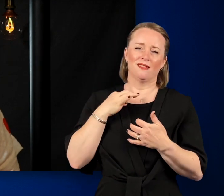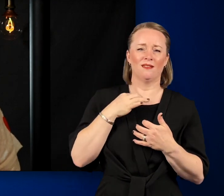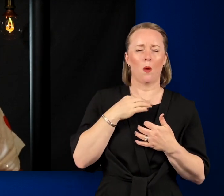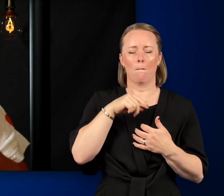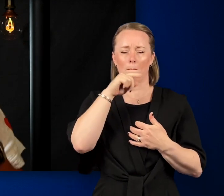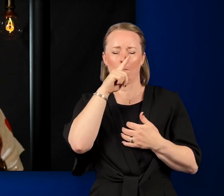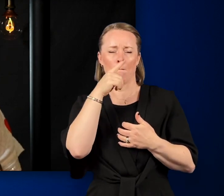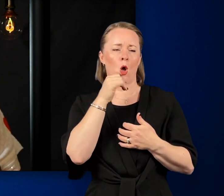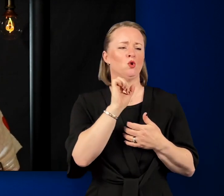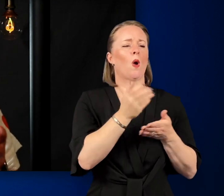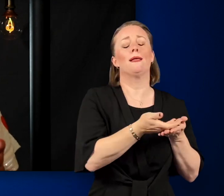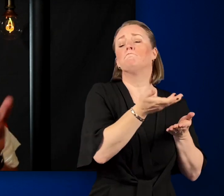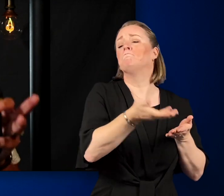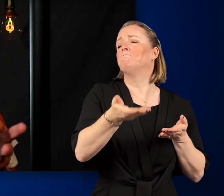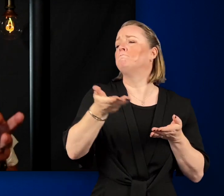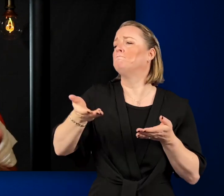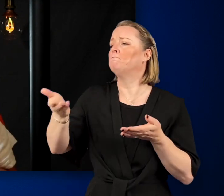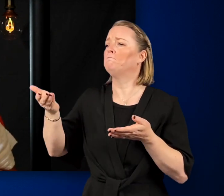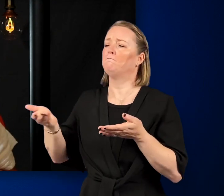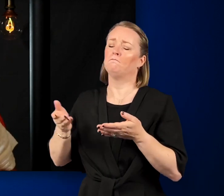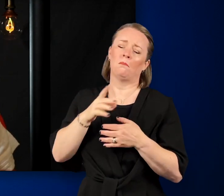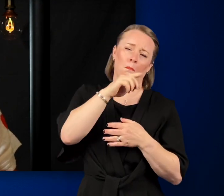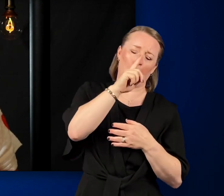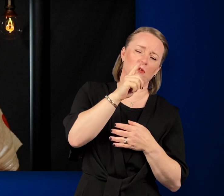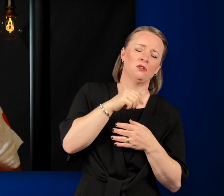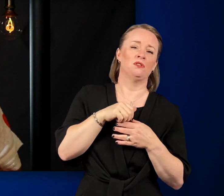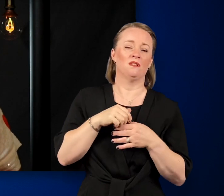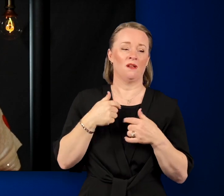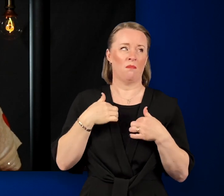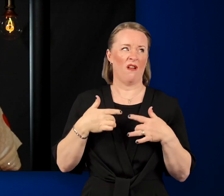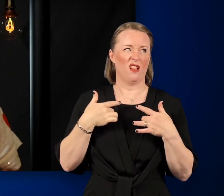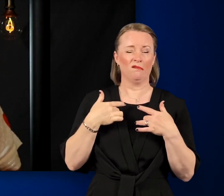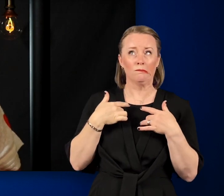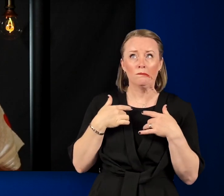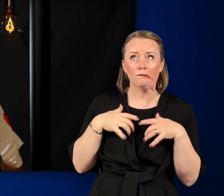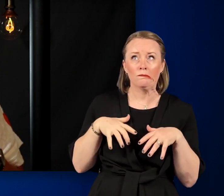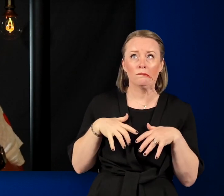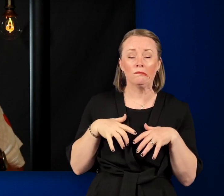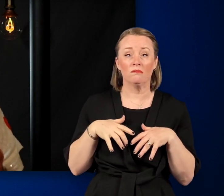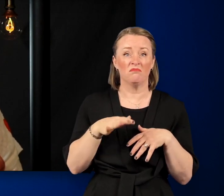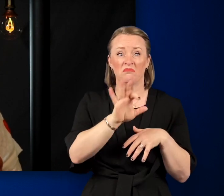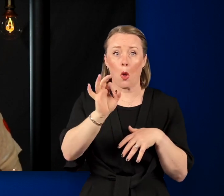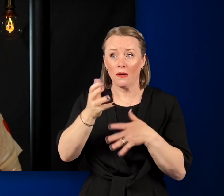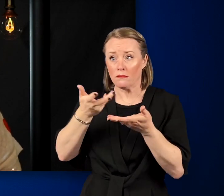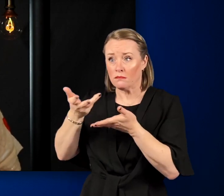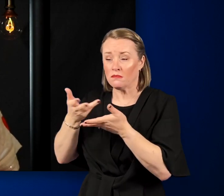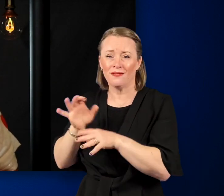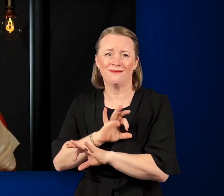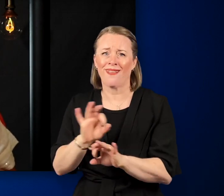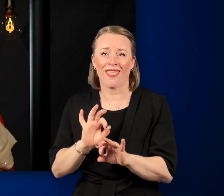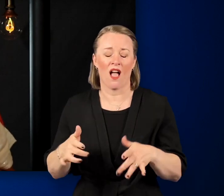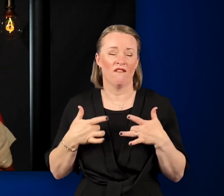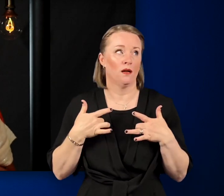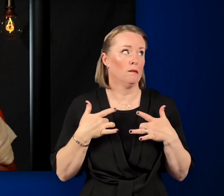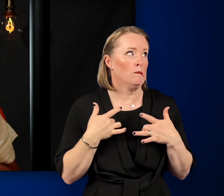the port, right or left, I don't know which, I still don't know which way it goes. And nobody talked to me much. I was completely out of